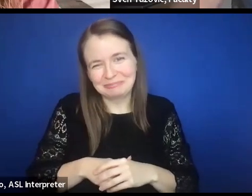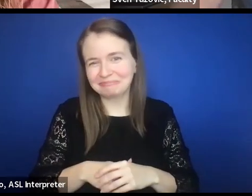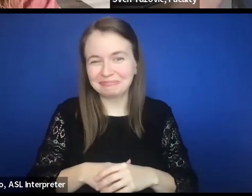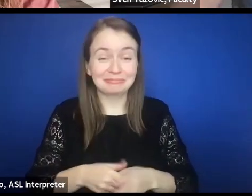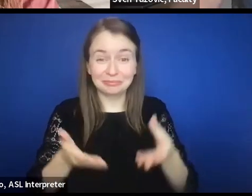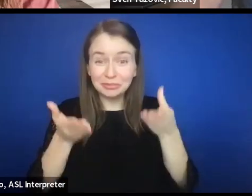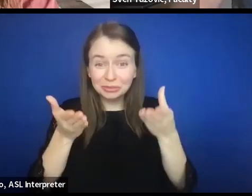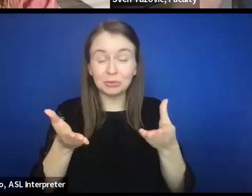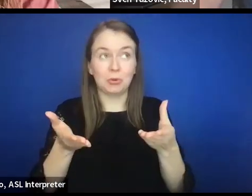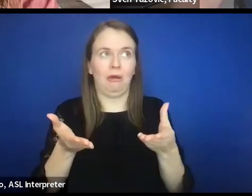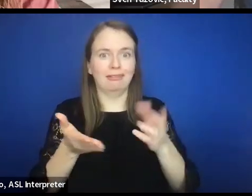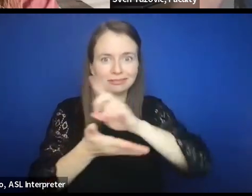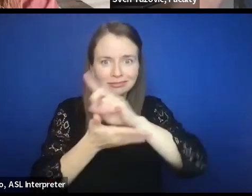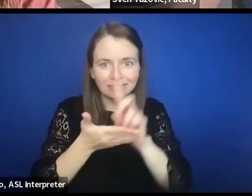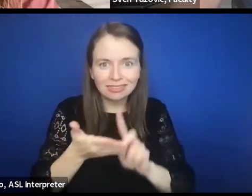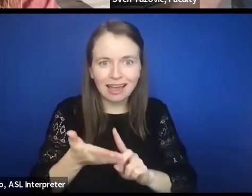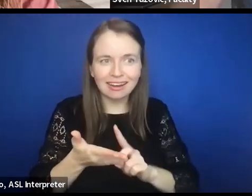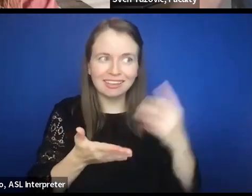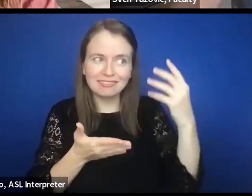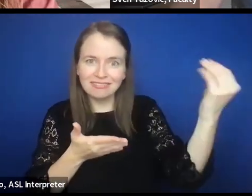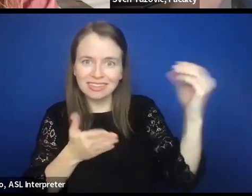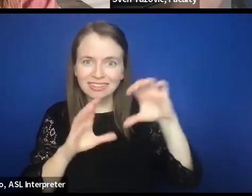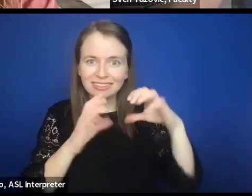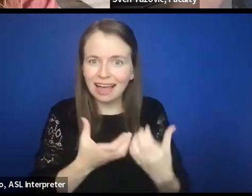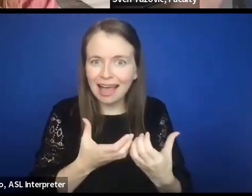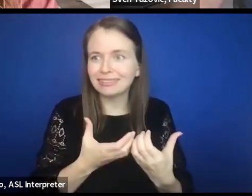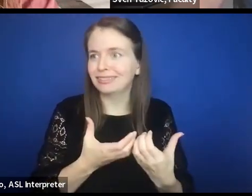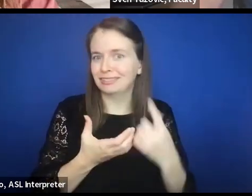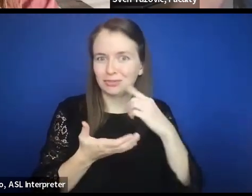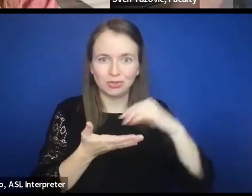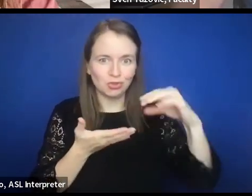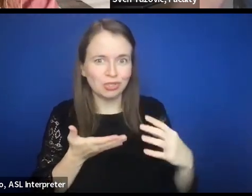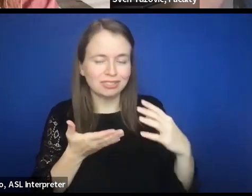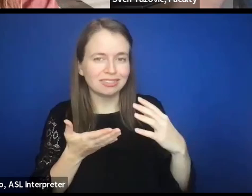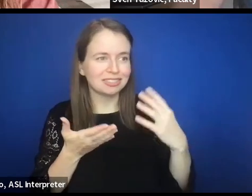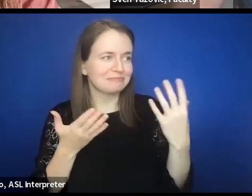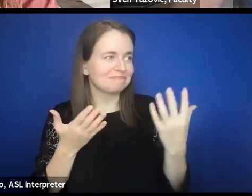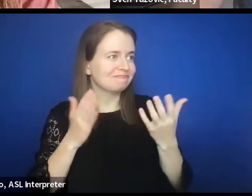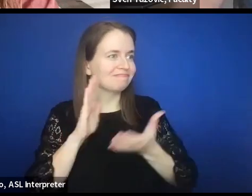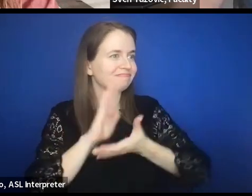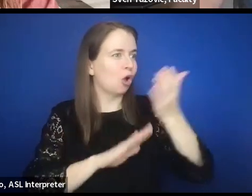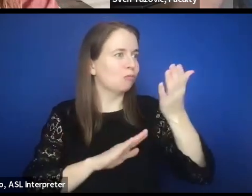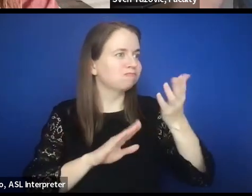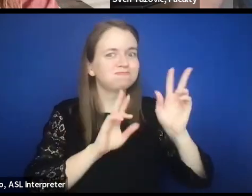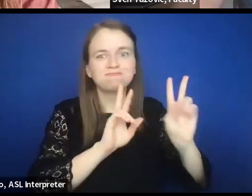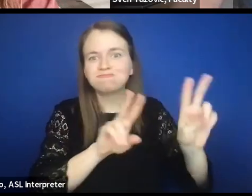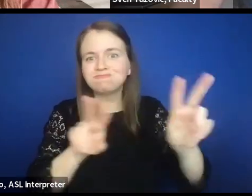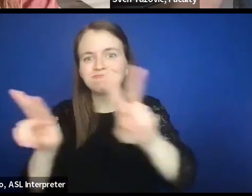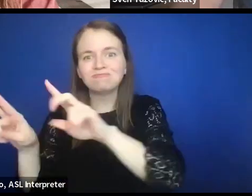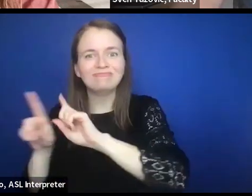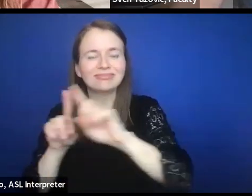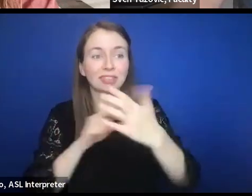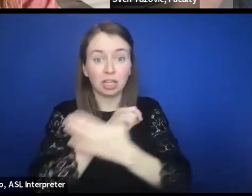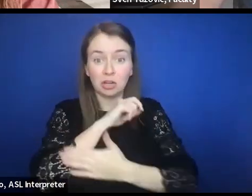You are designing field classes for students to take them into different countries that